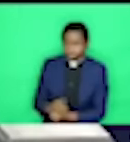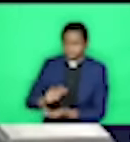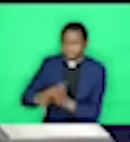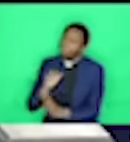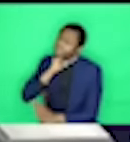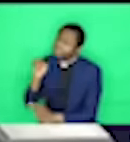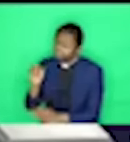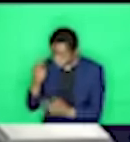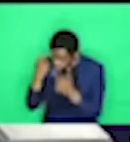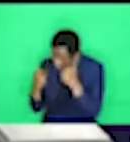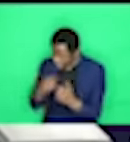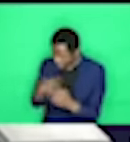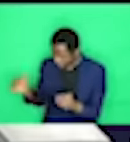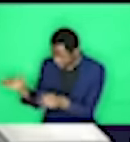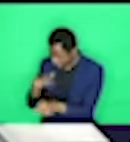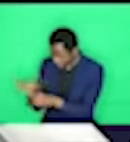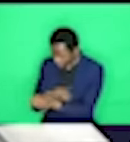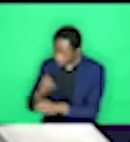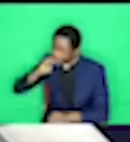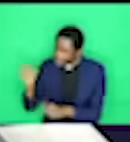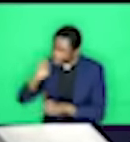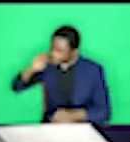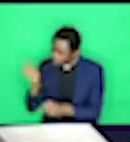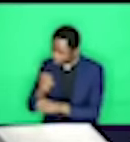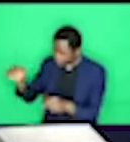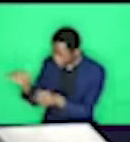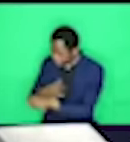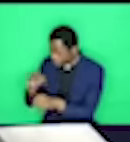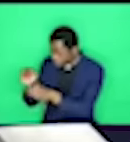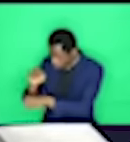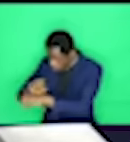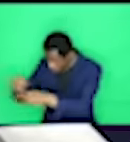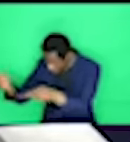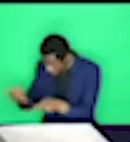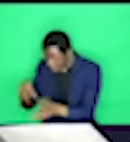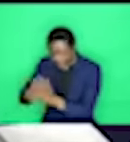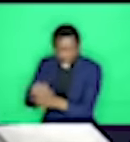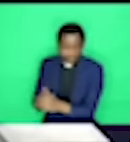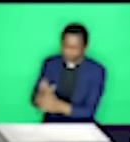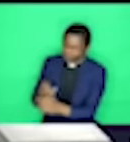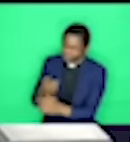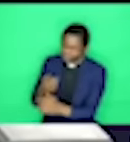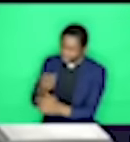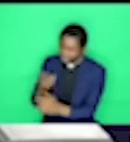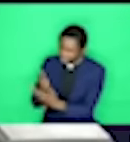wanim isan se se nipa odi wanim no wabrabo se na nya papa trene e ho na papa.